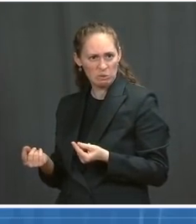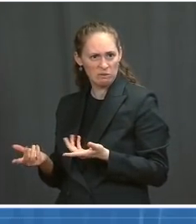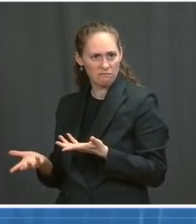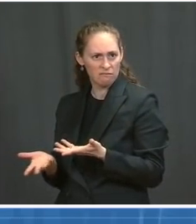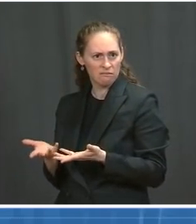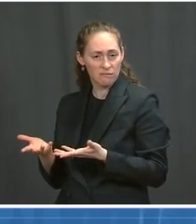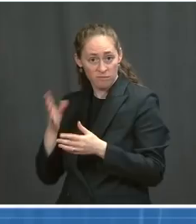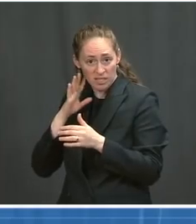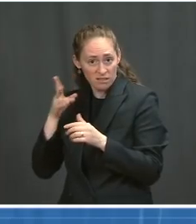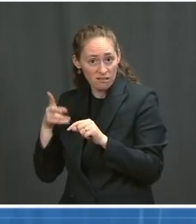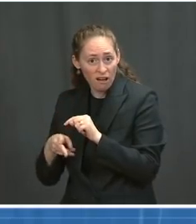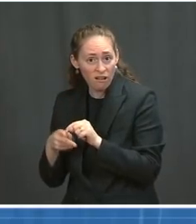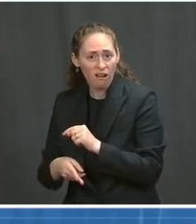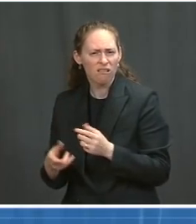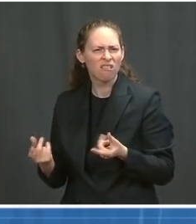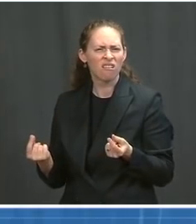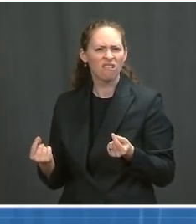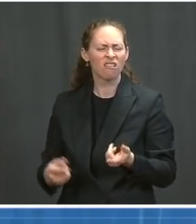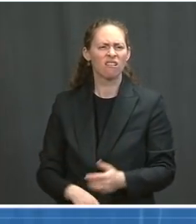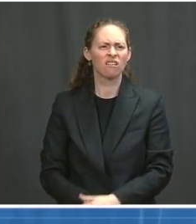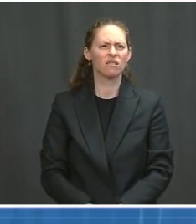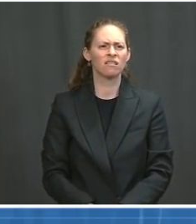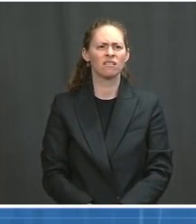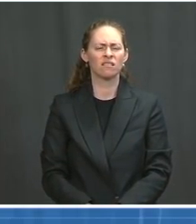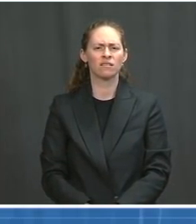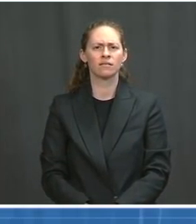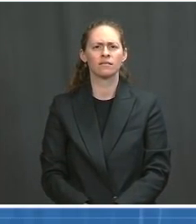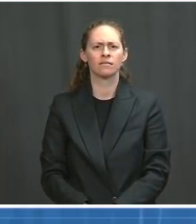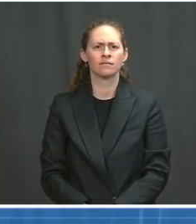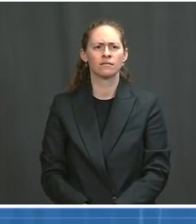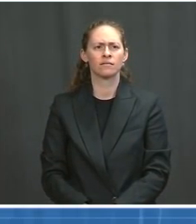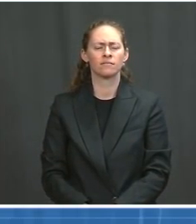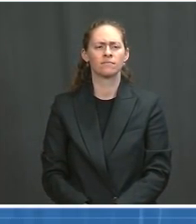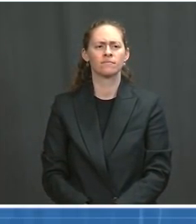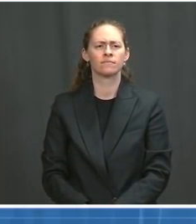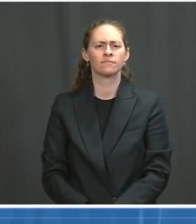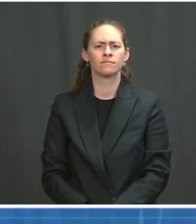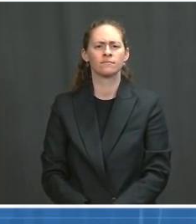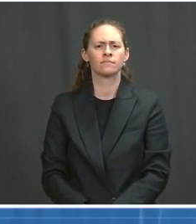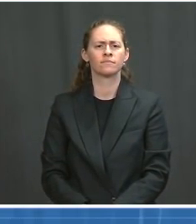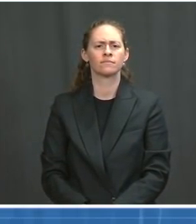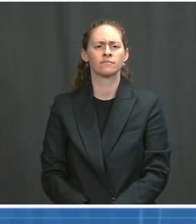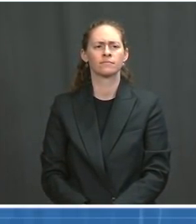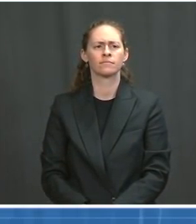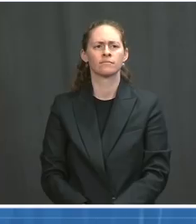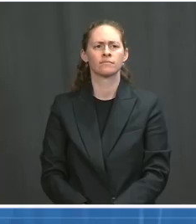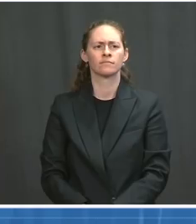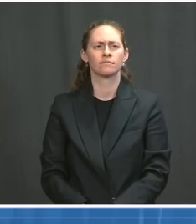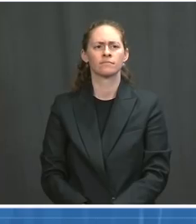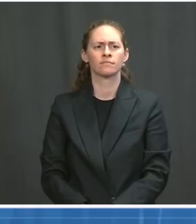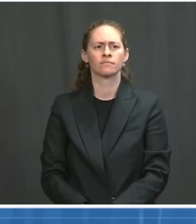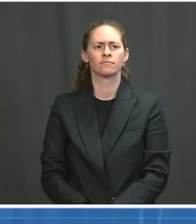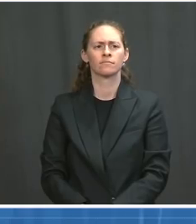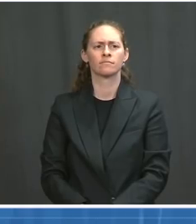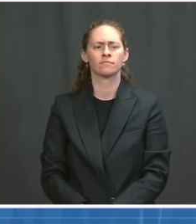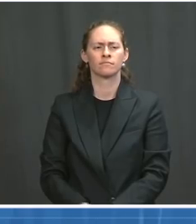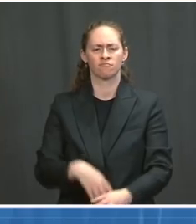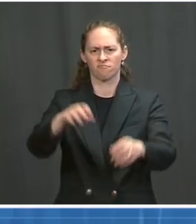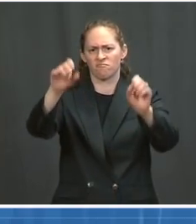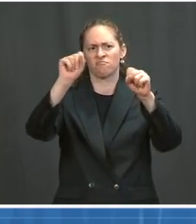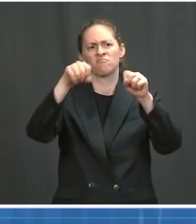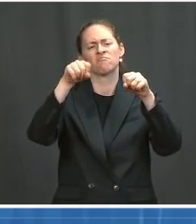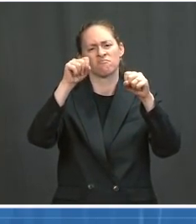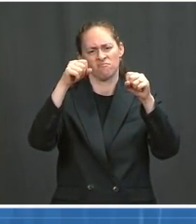You know, I think let me start with the right thing to do is the waiver. We are in an